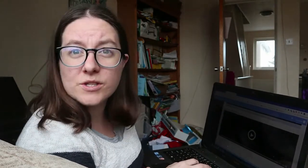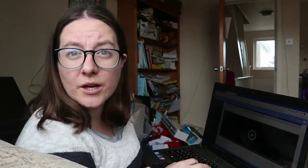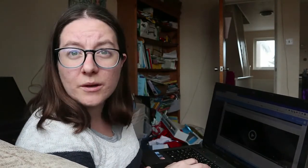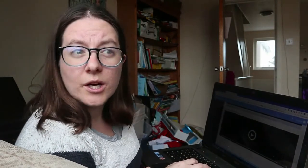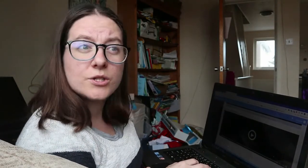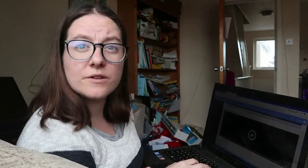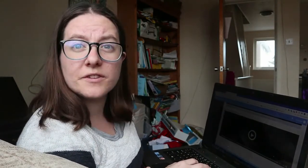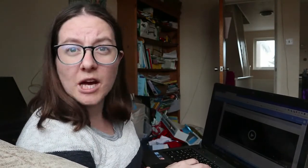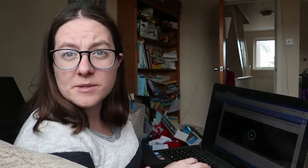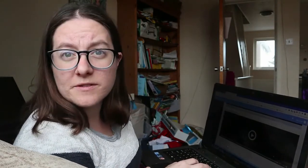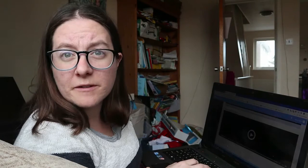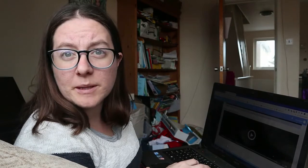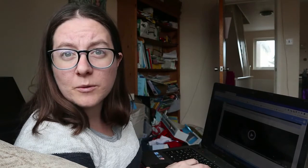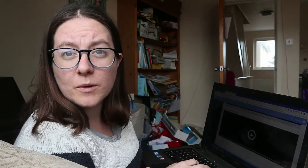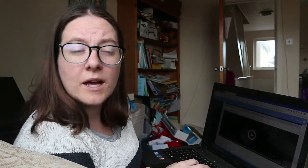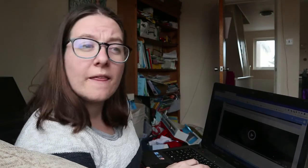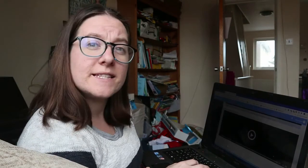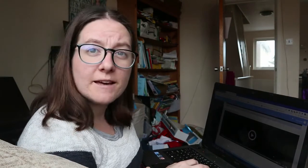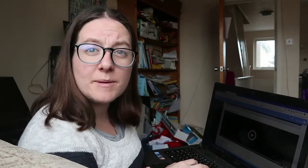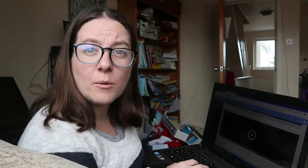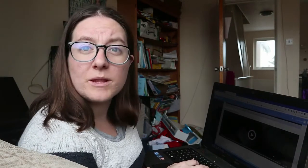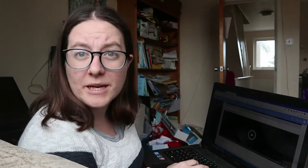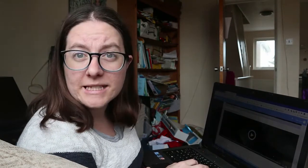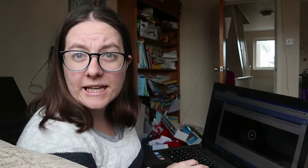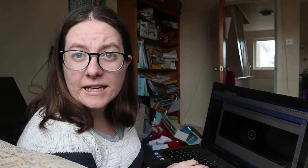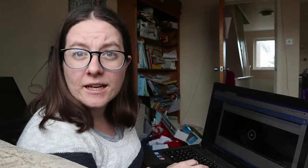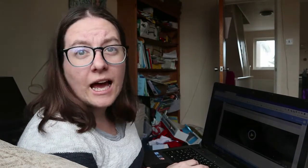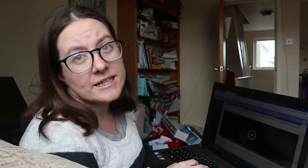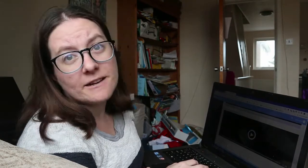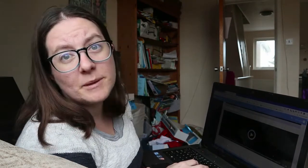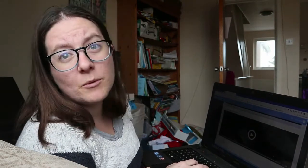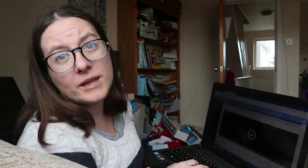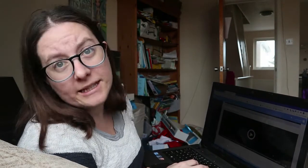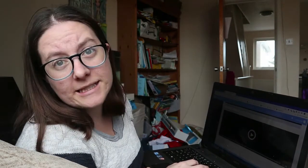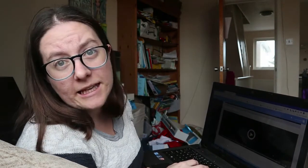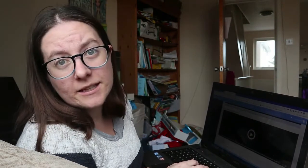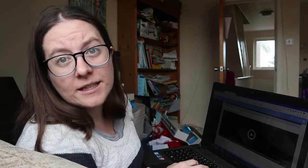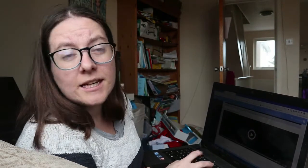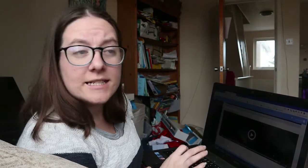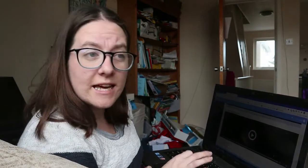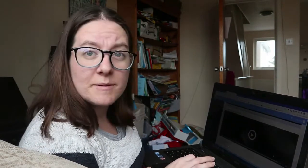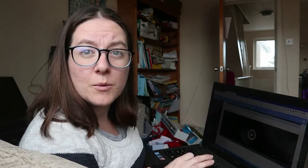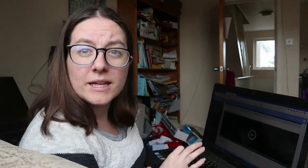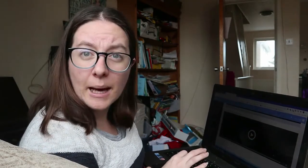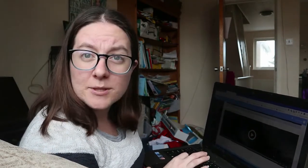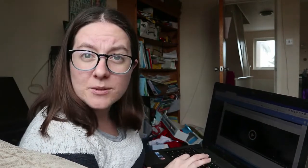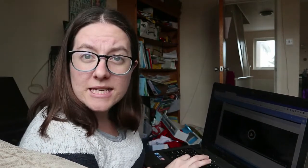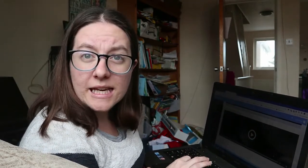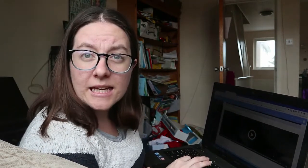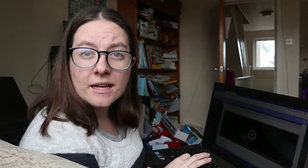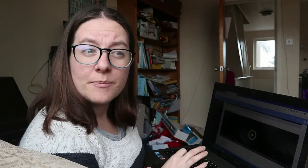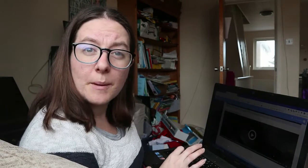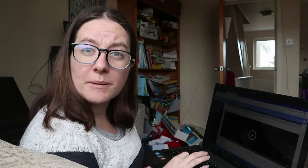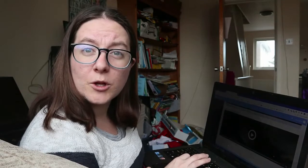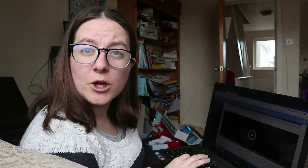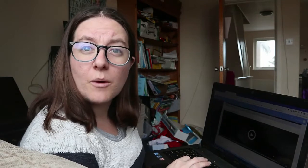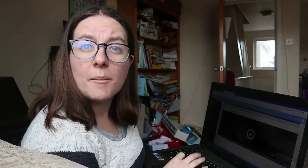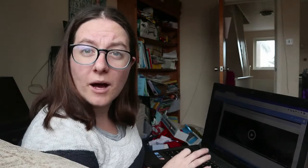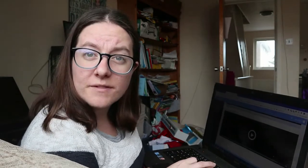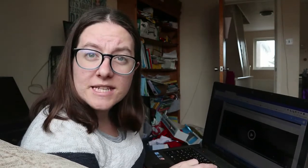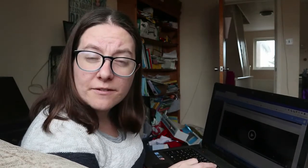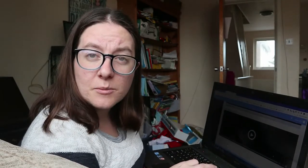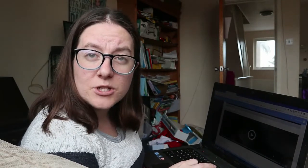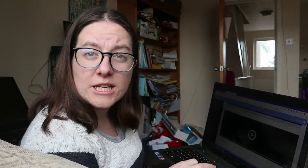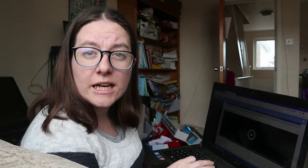There's also two different types of deaf people. There's deaf people with a big D, and deaf people with a little d. Deaf people with a capital D are people who